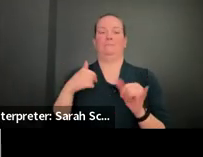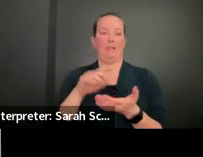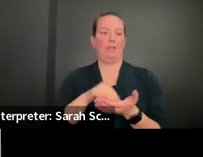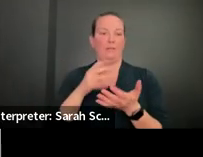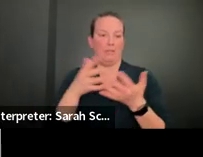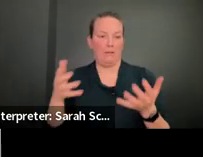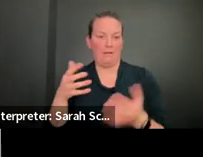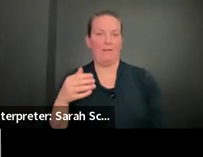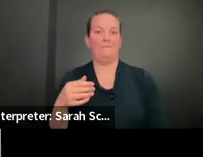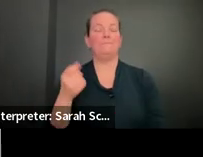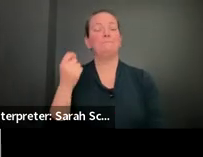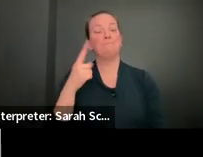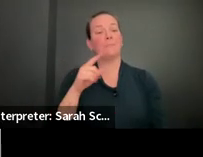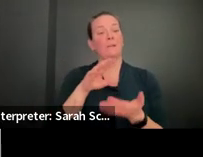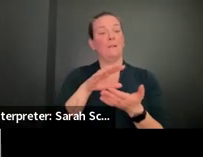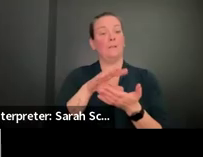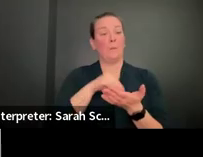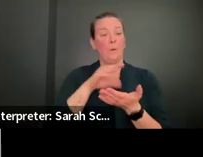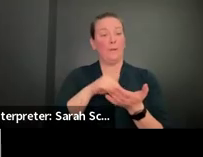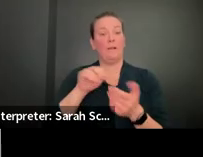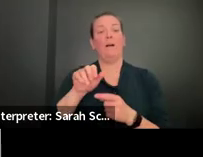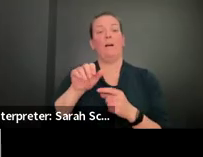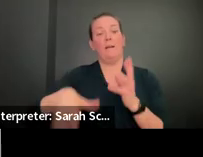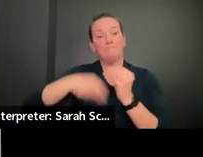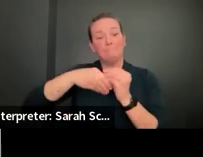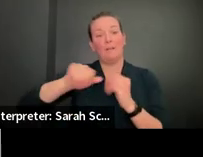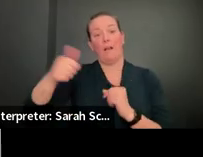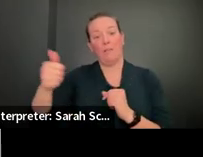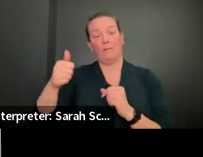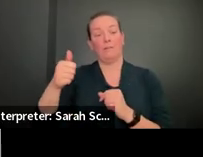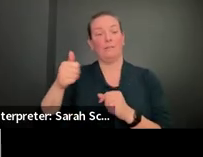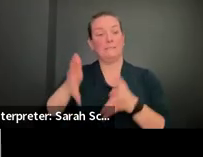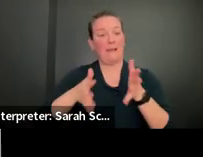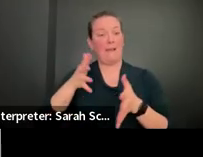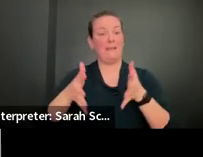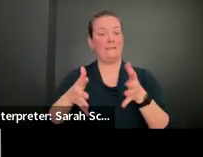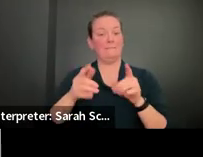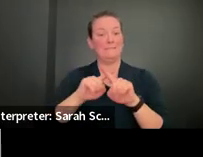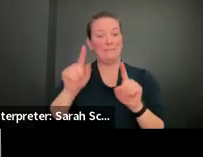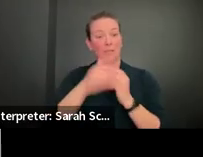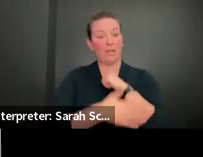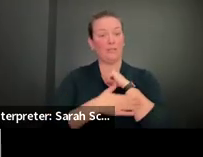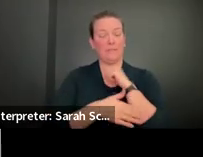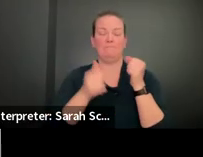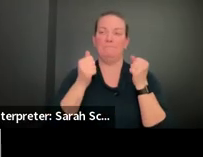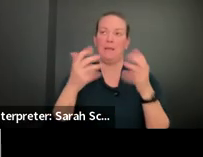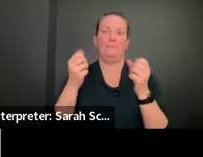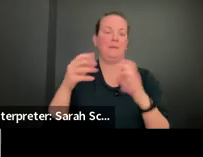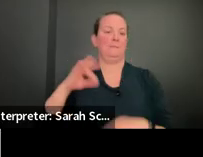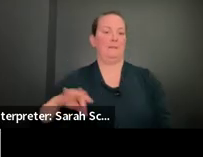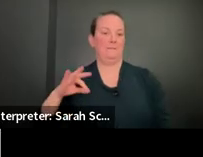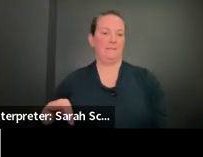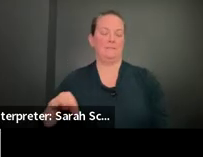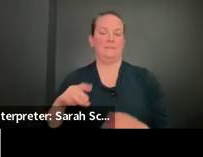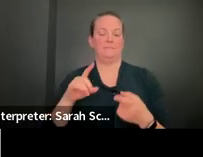and cultural benefits to studying another sign language in a different country. When you